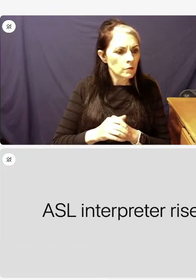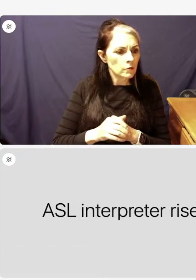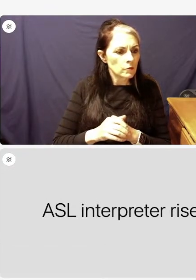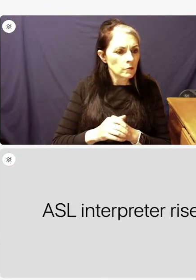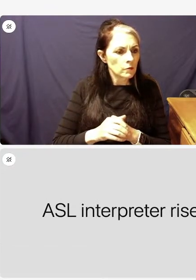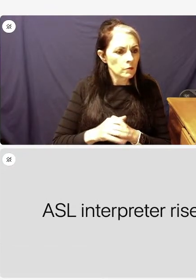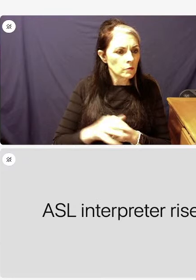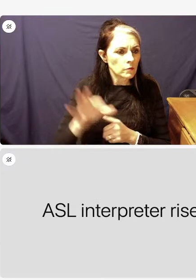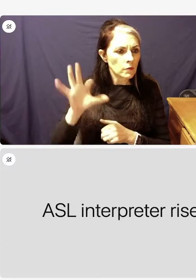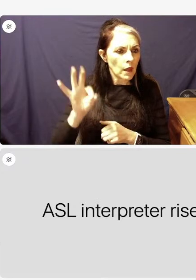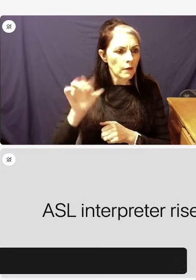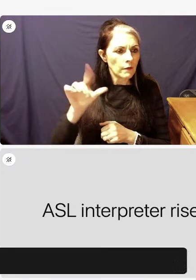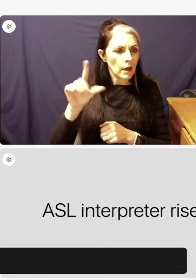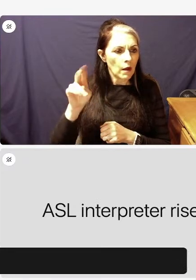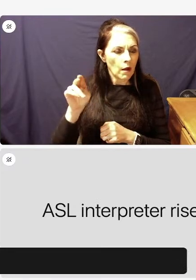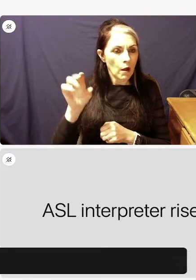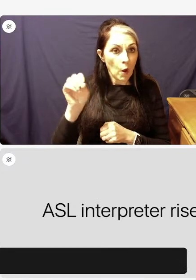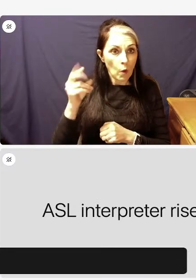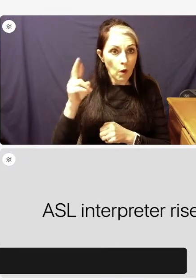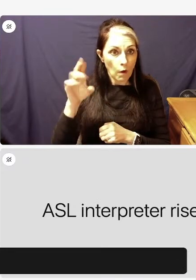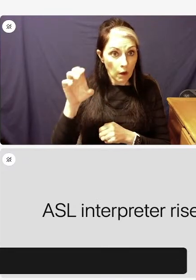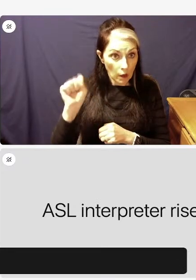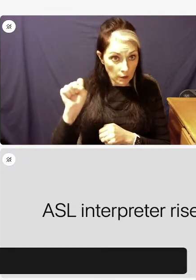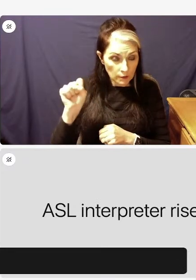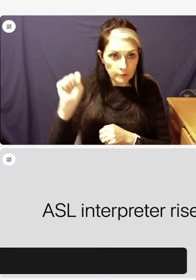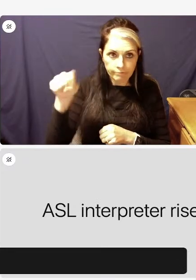mr flores yes